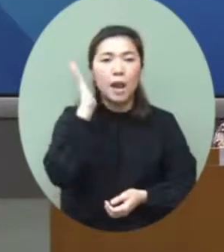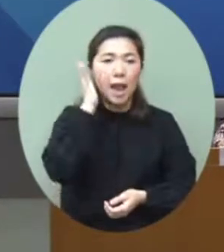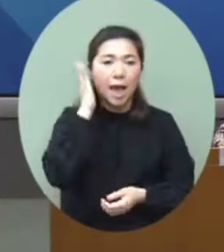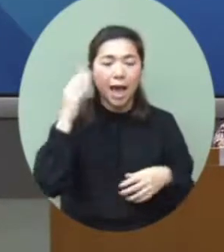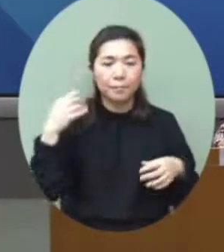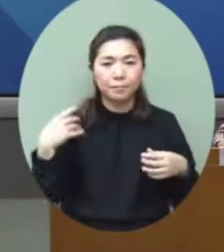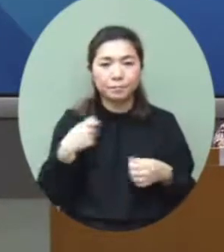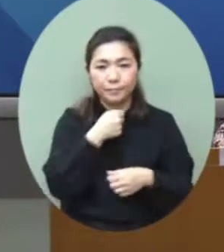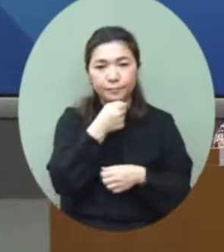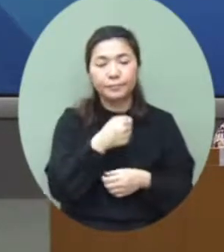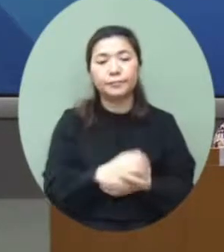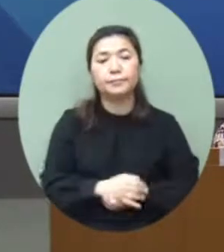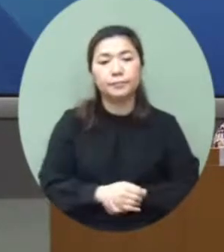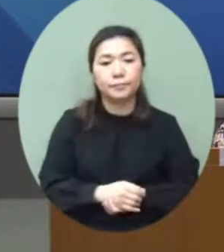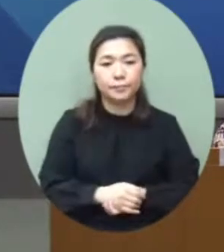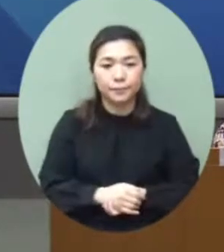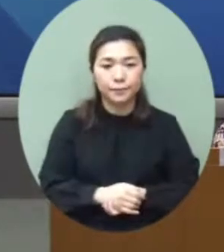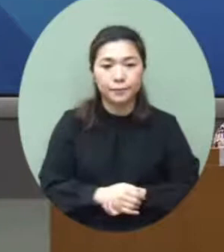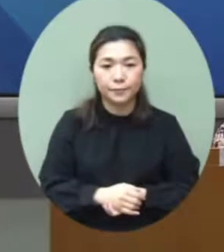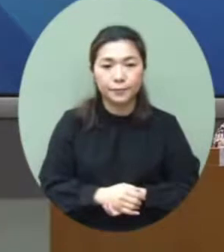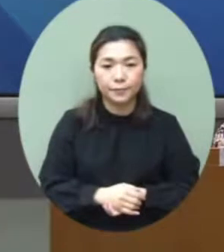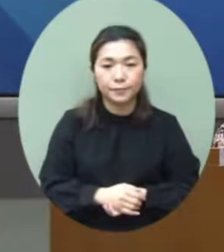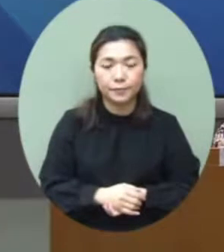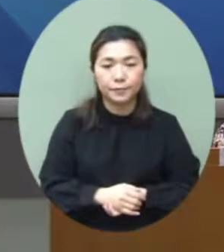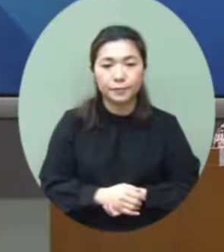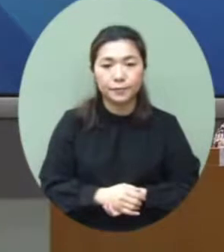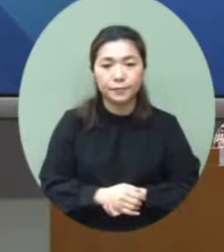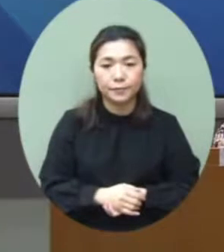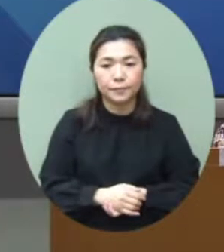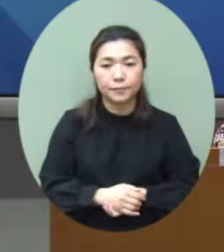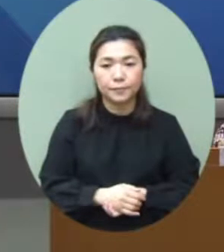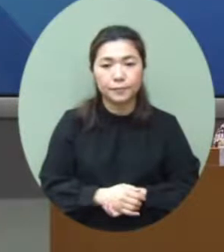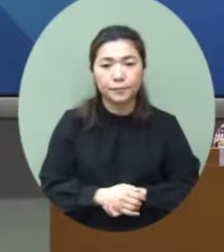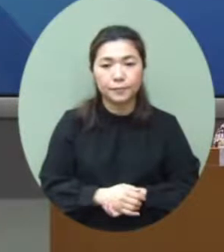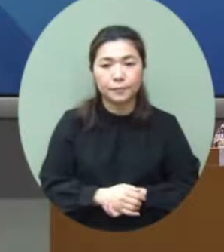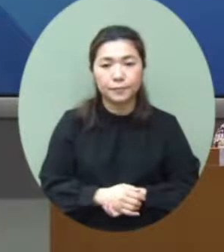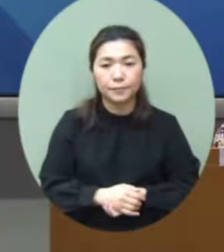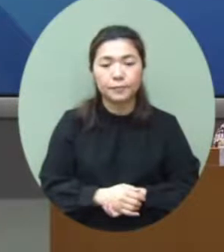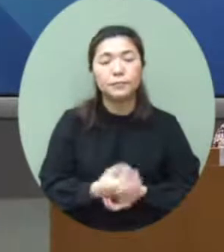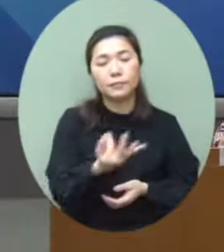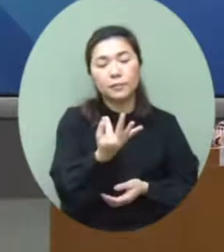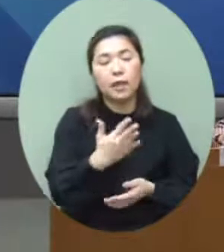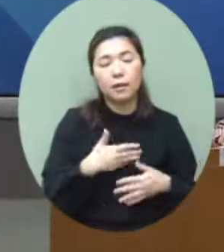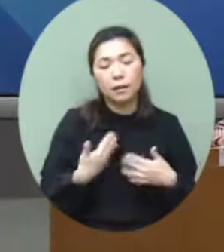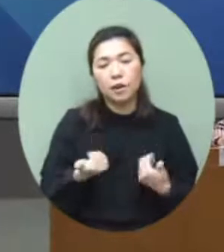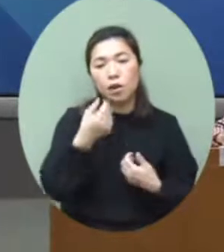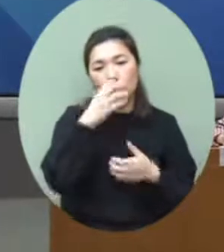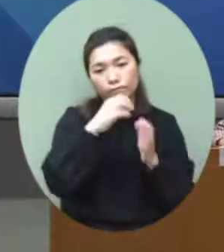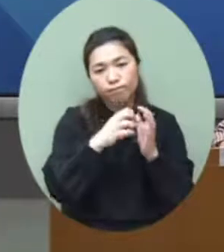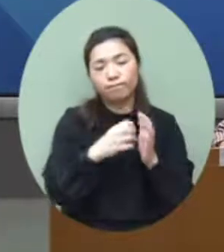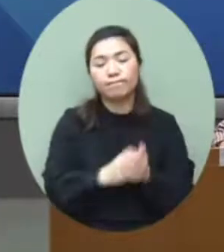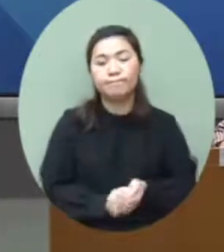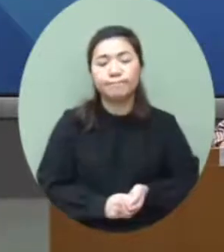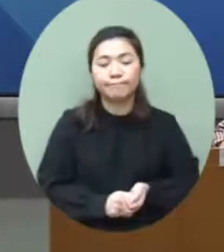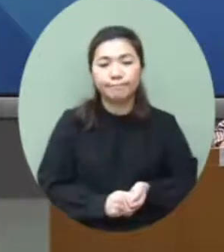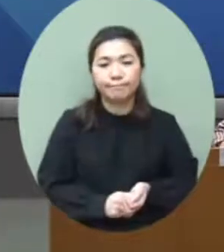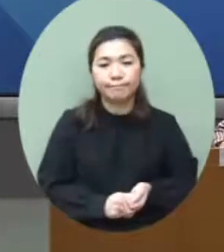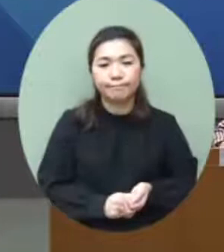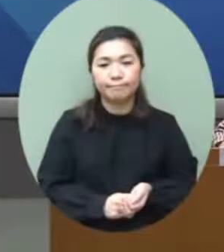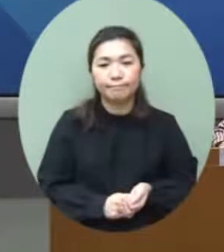and you will not be able to ask follow-up questions. The gentleman at the back, please. I'm from